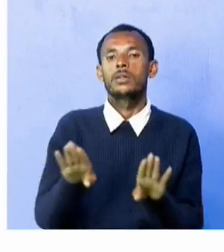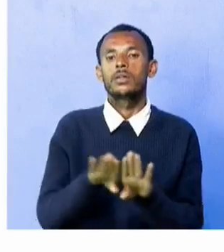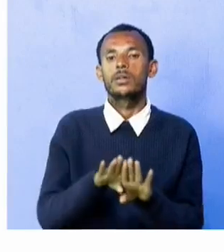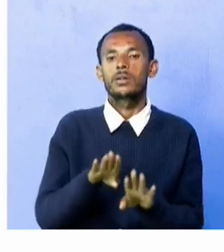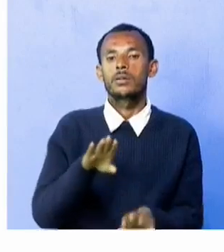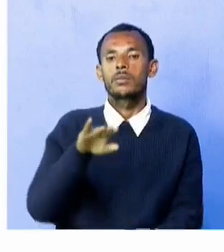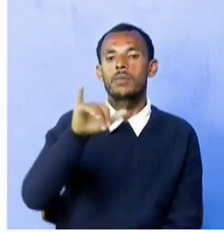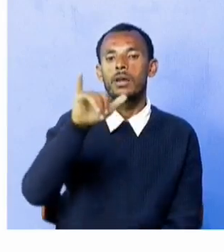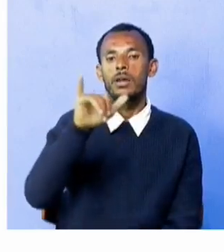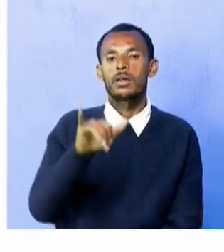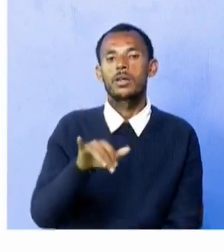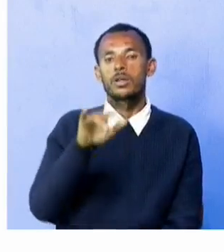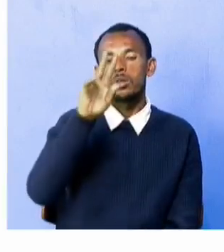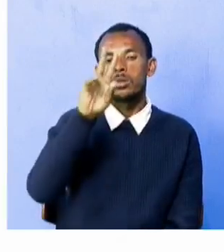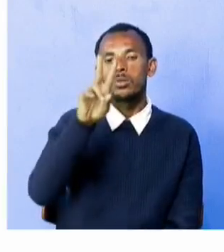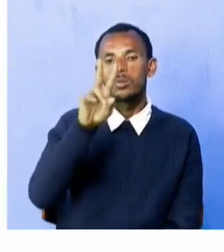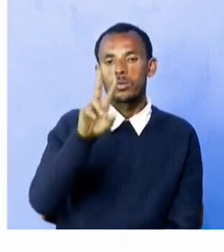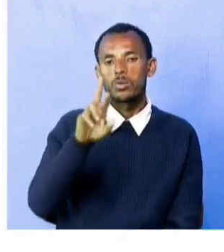two radii